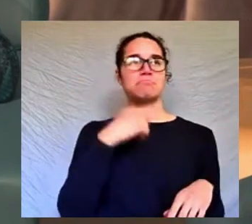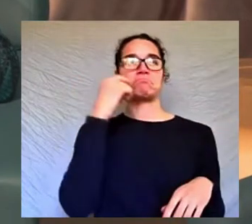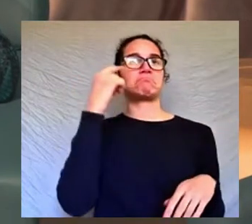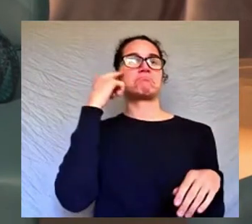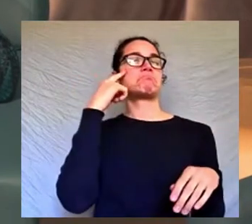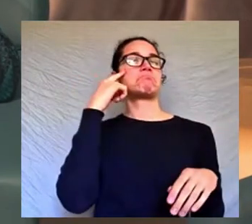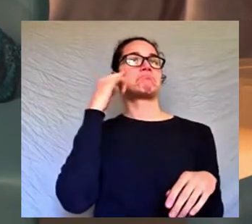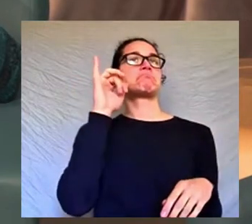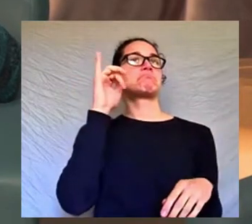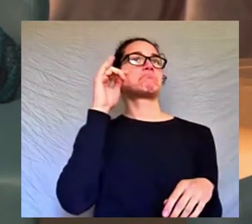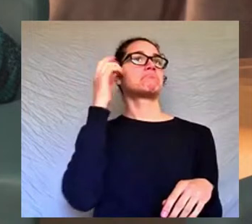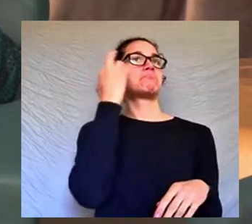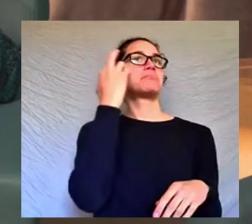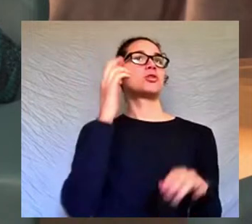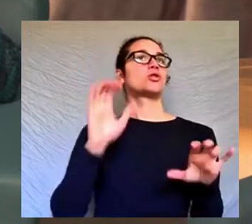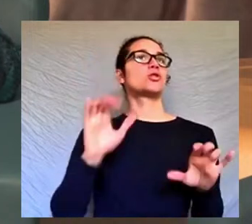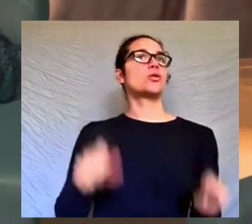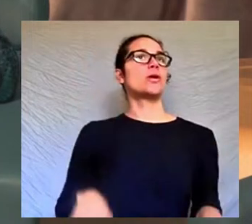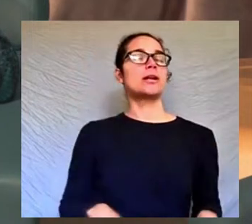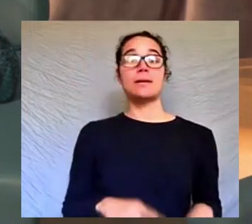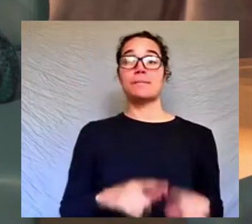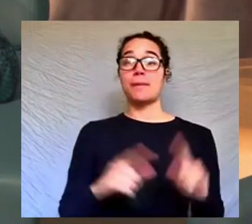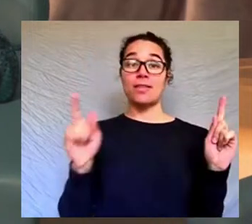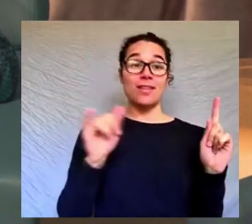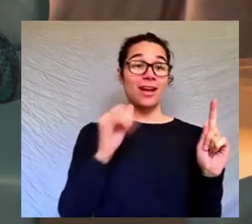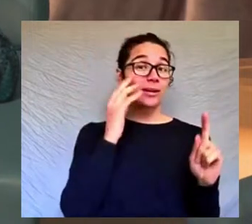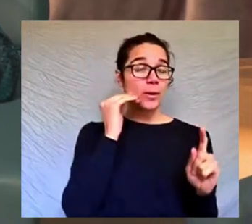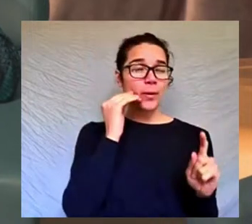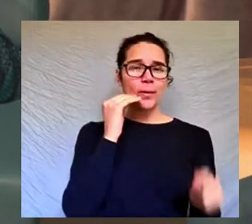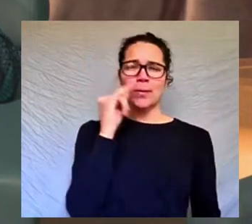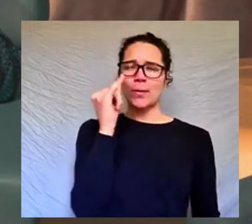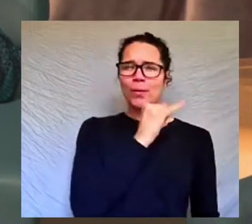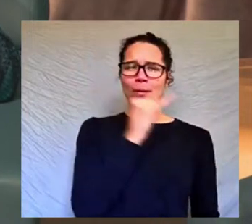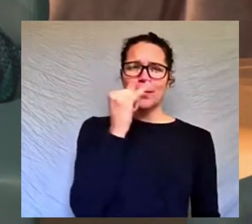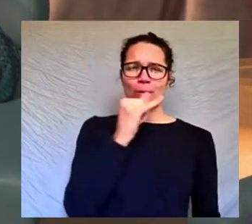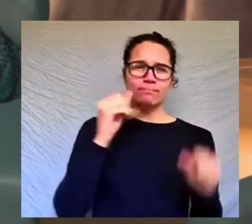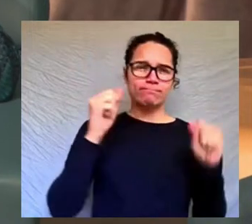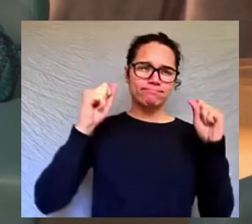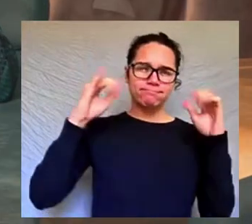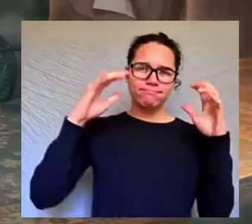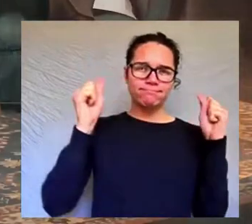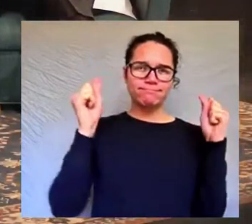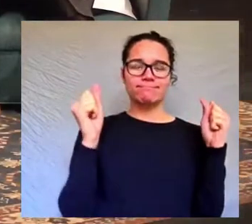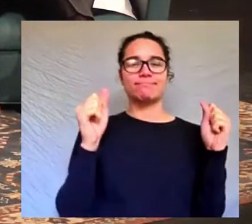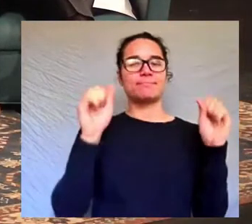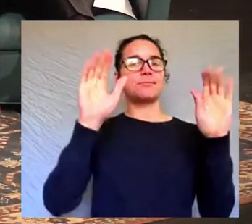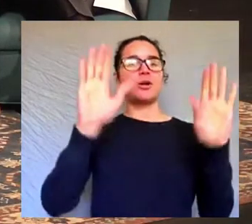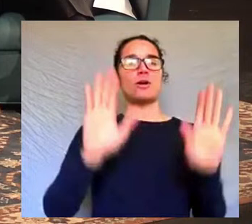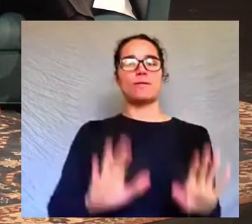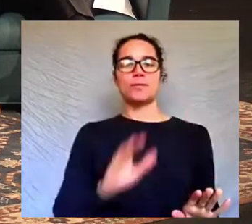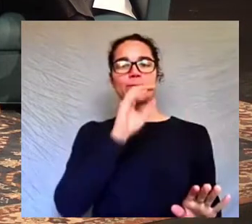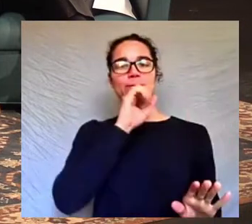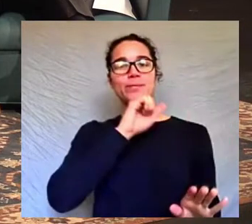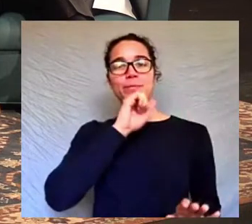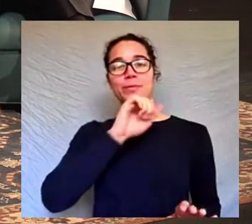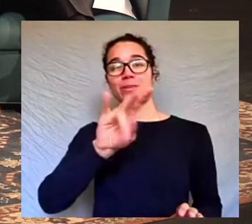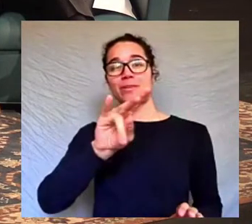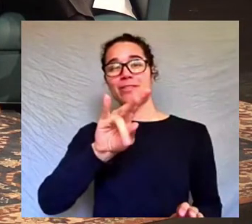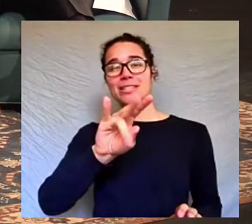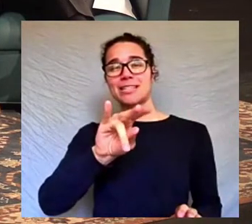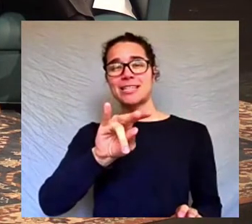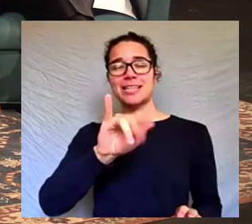be in that office as a 17-year-old. And watching the passion with which these